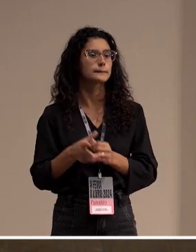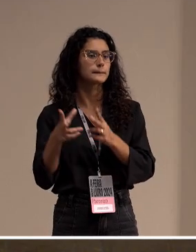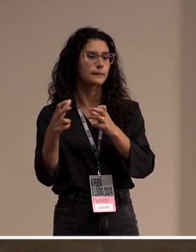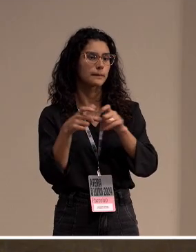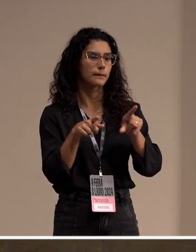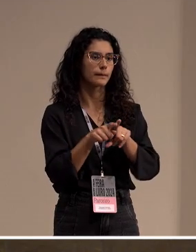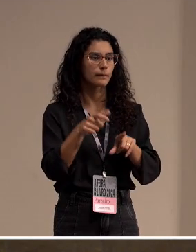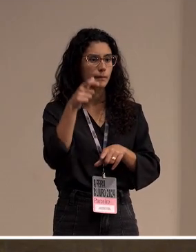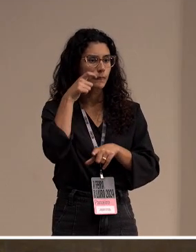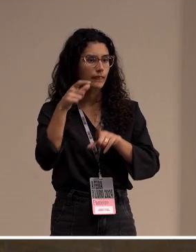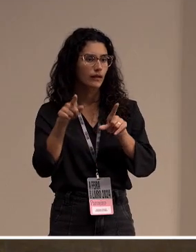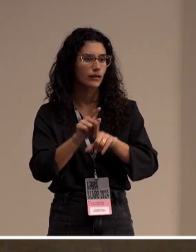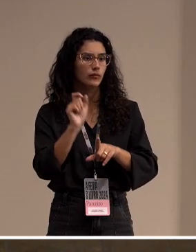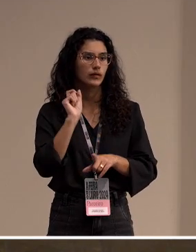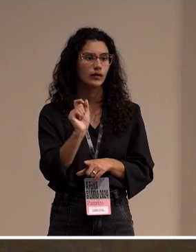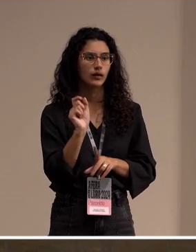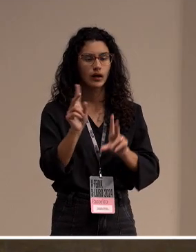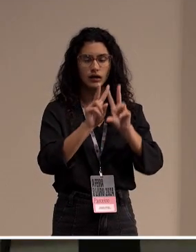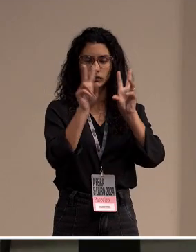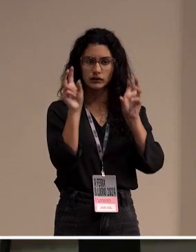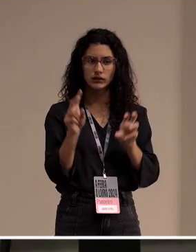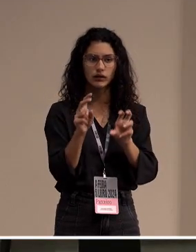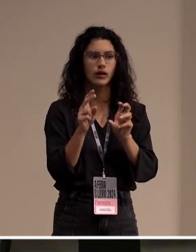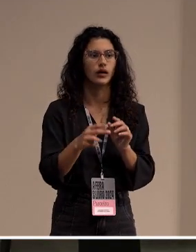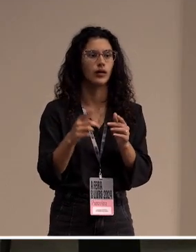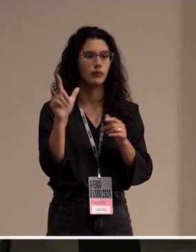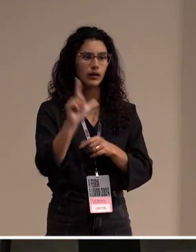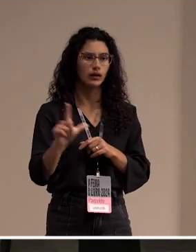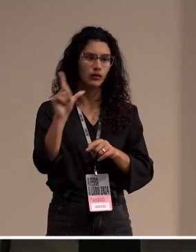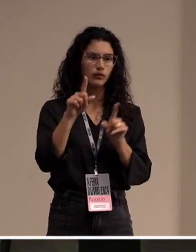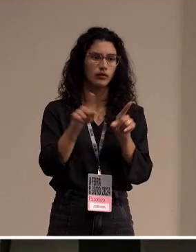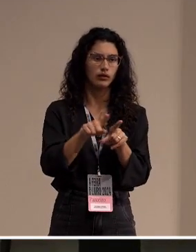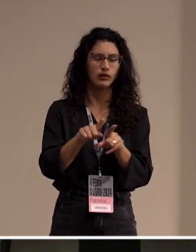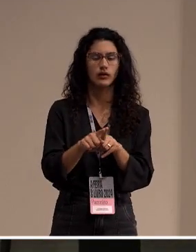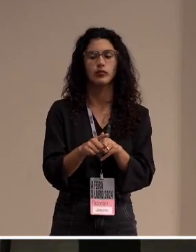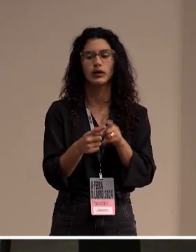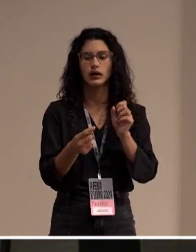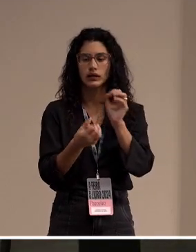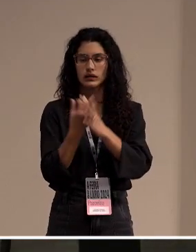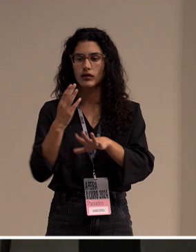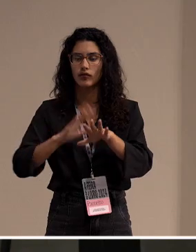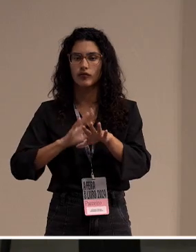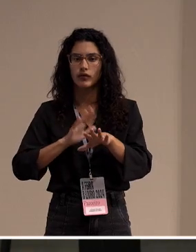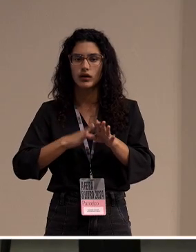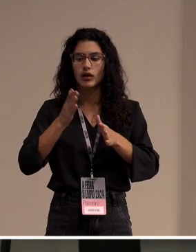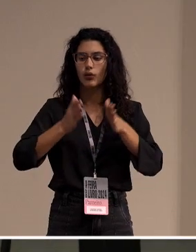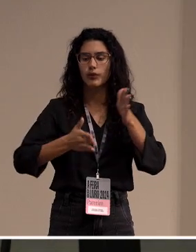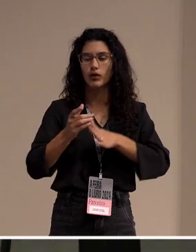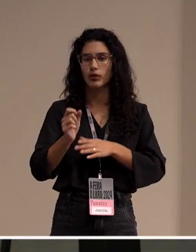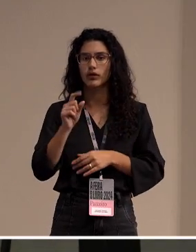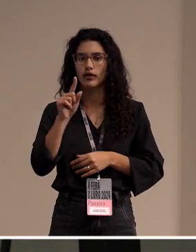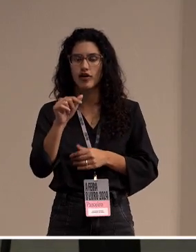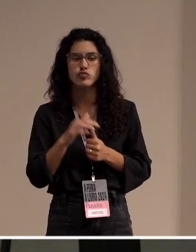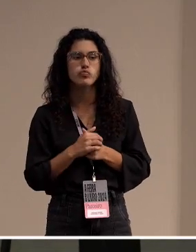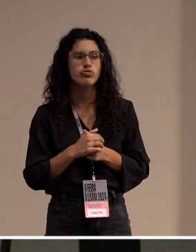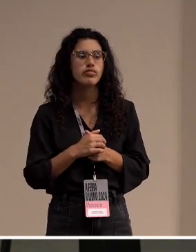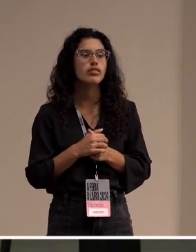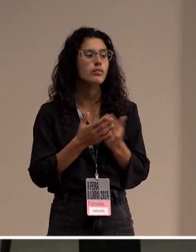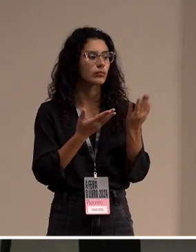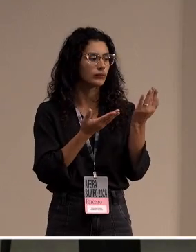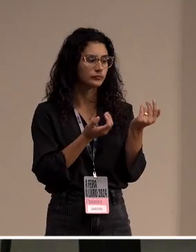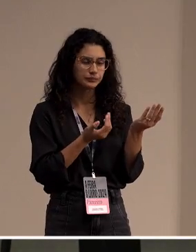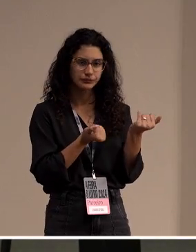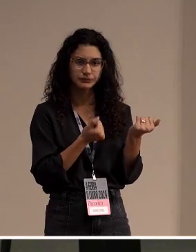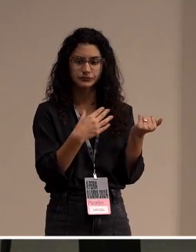perspectiva interessante sobre esse, a literatura, né, a ficção feita sobre esse período, que é a dos